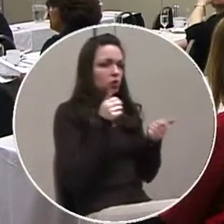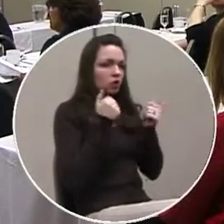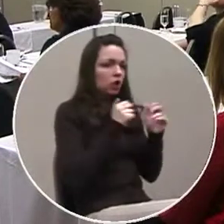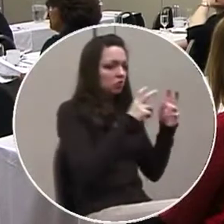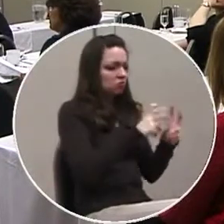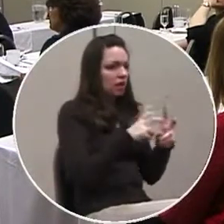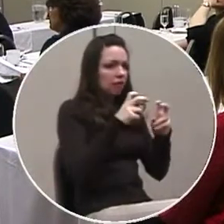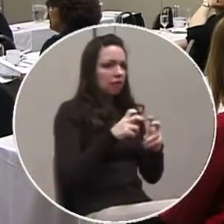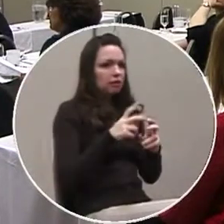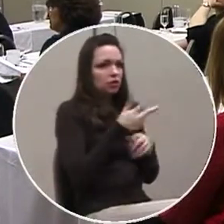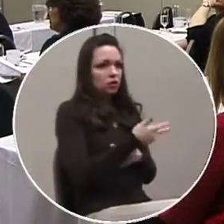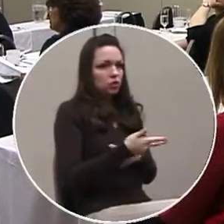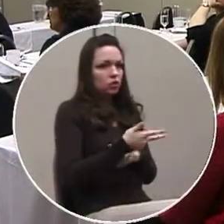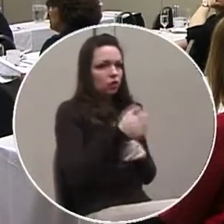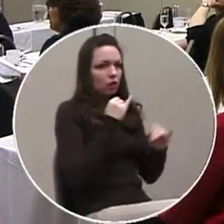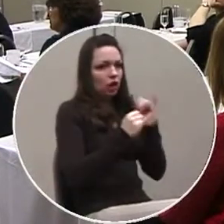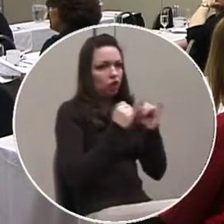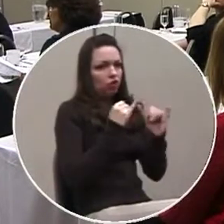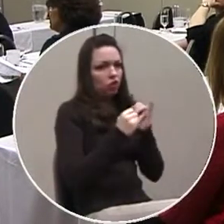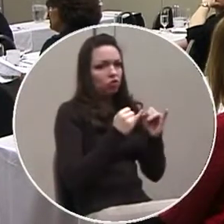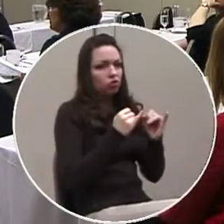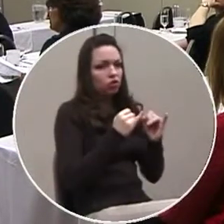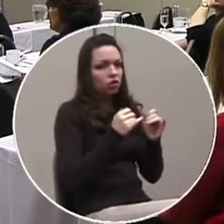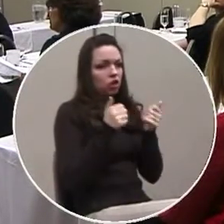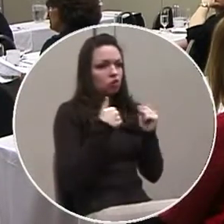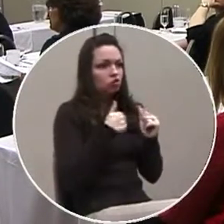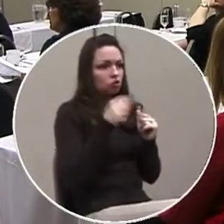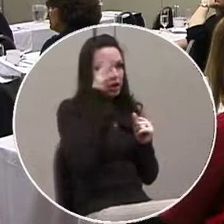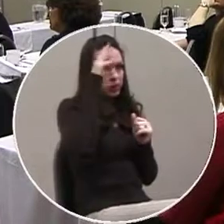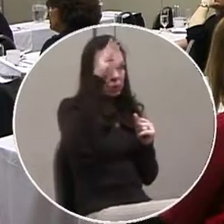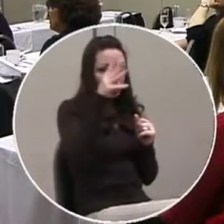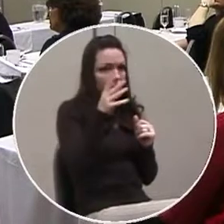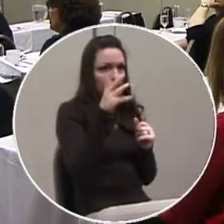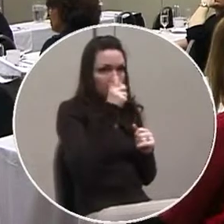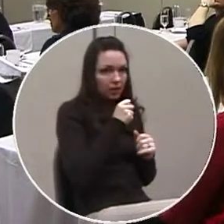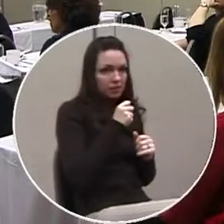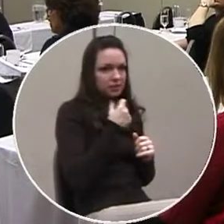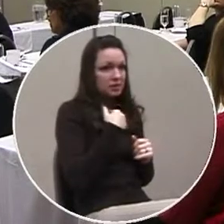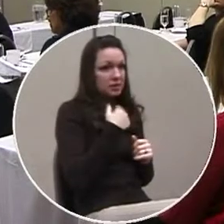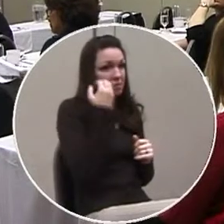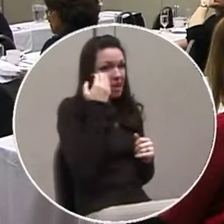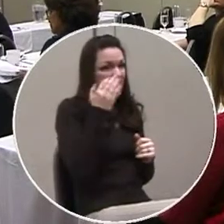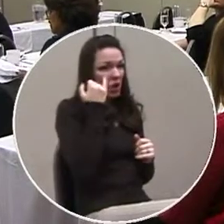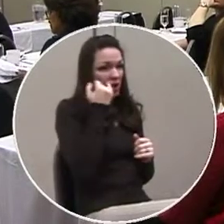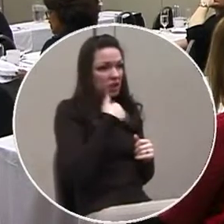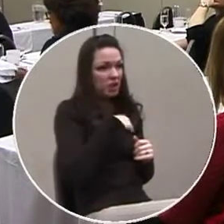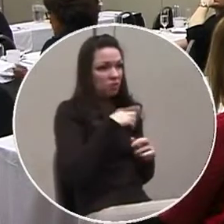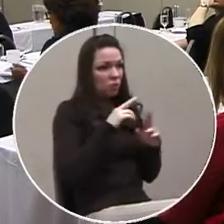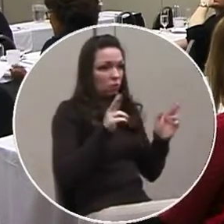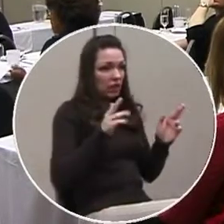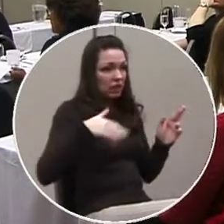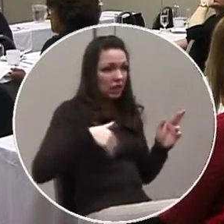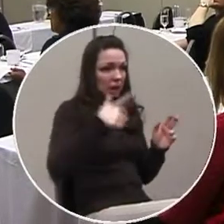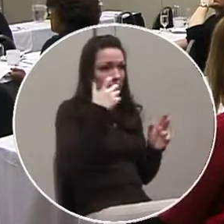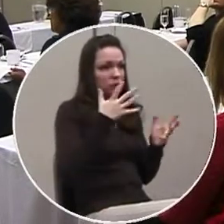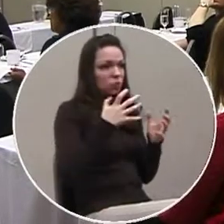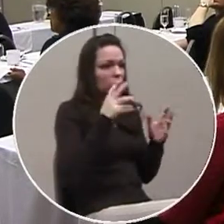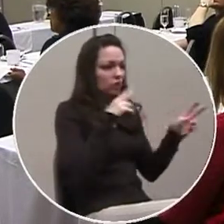see if we can come up with a hypothesis. But Okay. I don't know if we're quite ready to do that because Okay. we want to look at the data